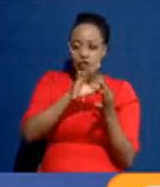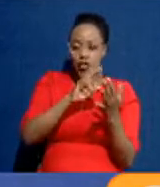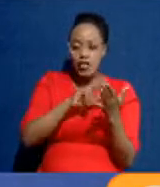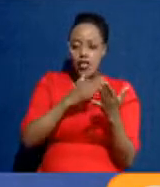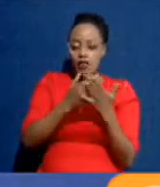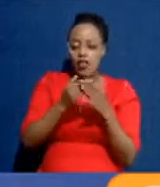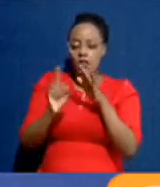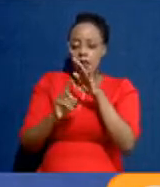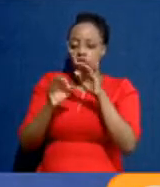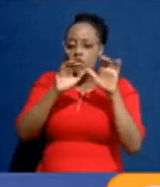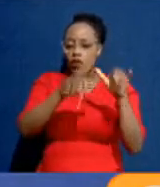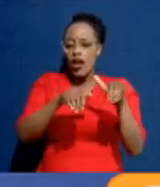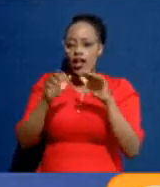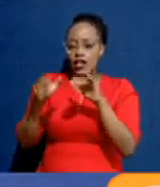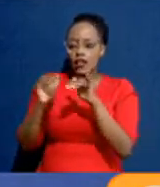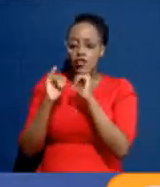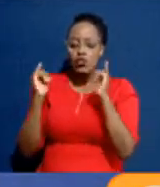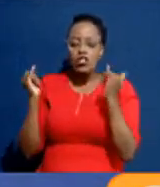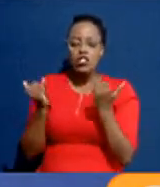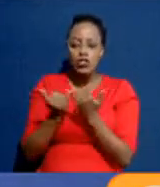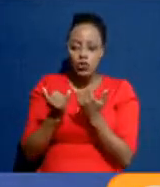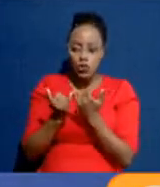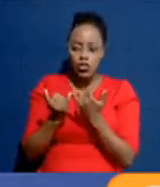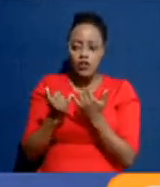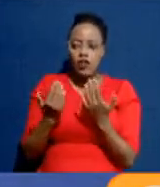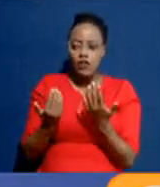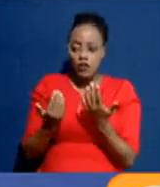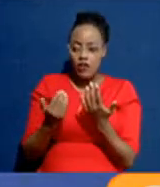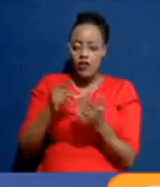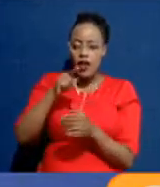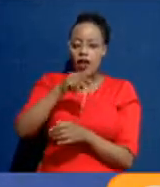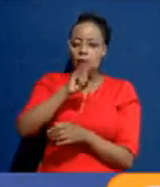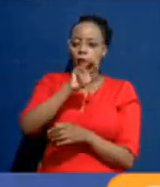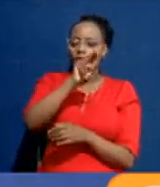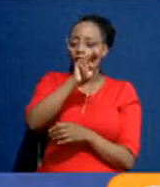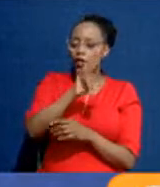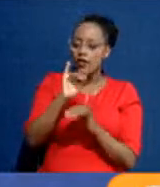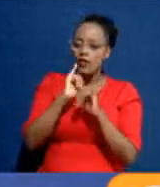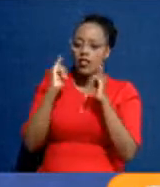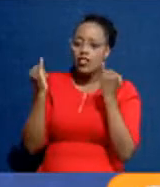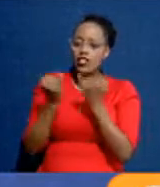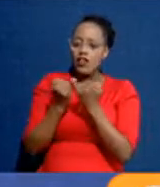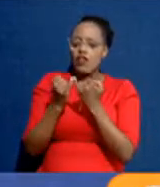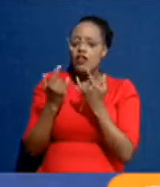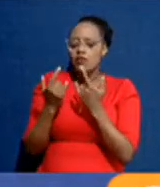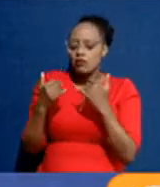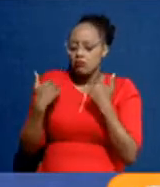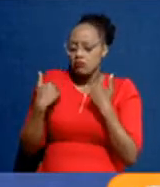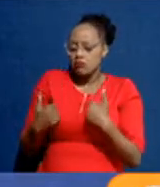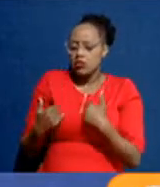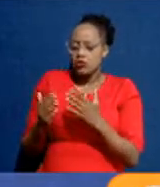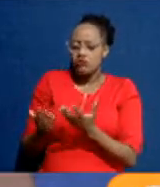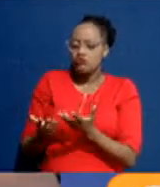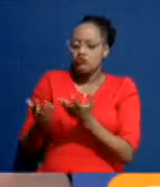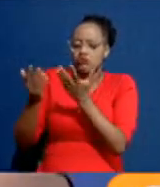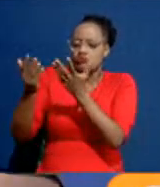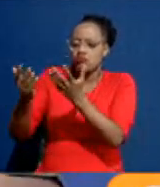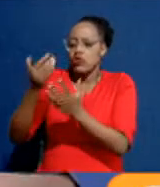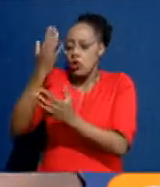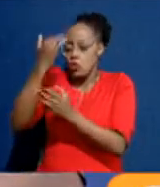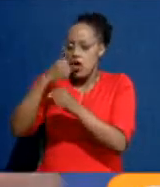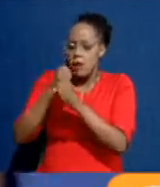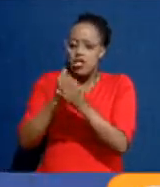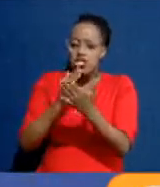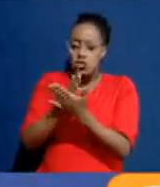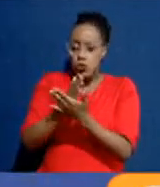go the institution, for example, Puan Institute, yeah. Kabianga Institute. I had to let go as minister, yeah. For purposes of ensuring